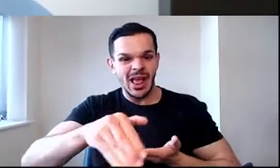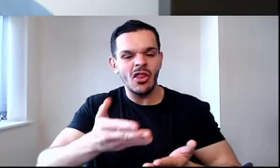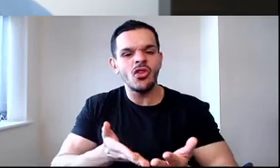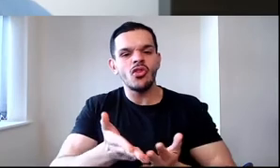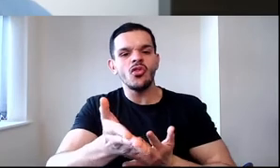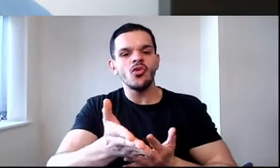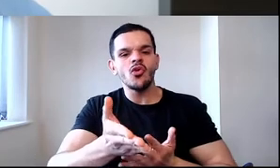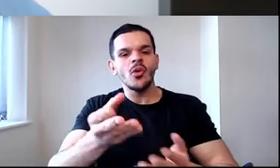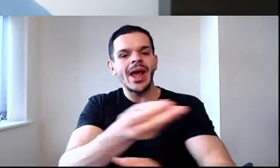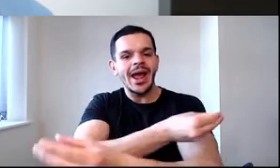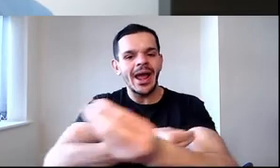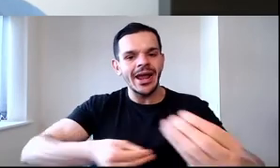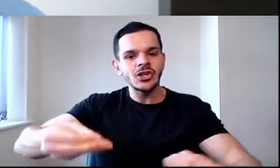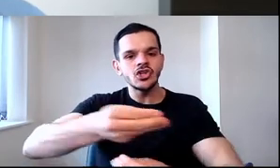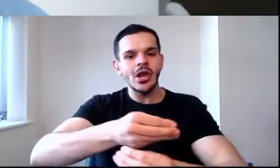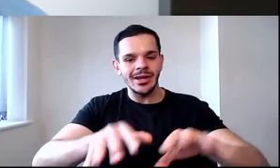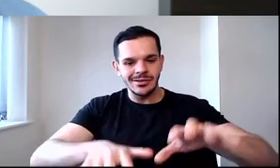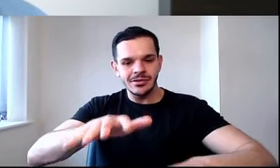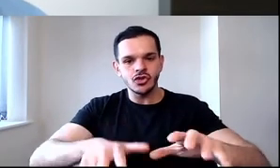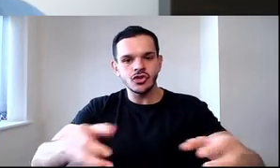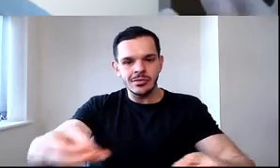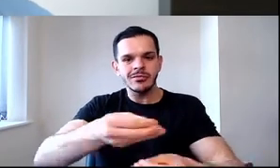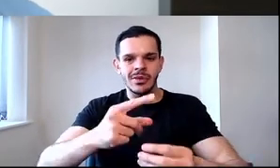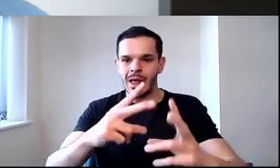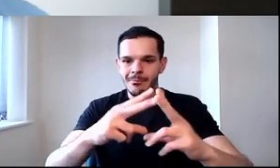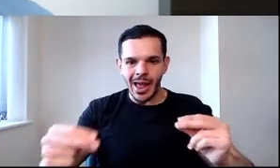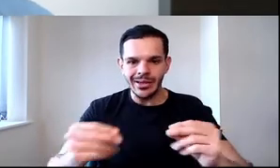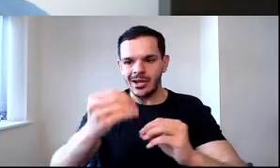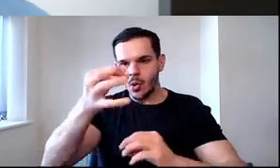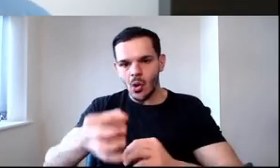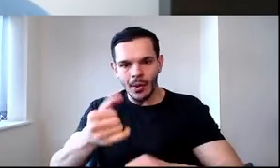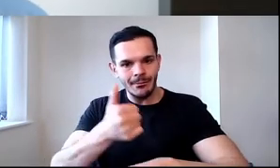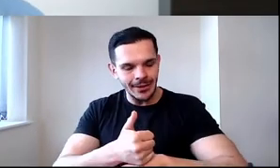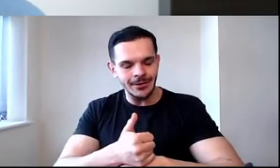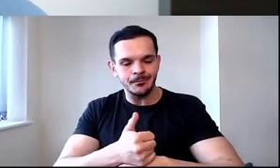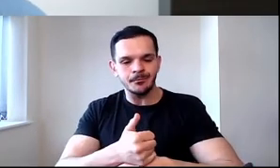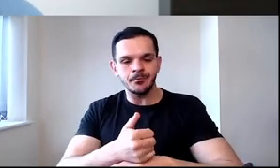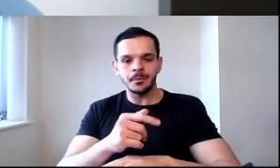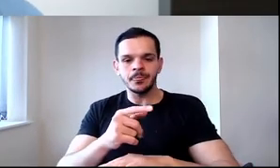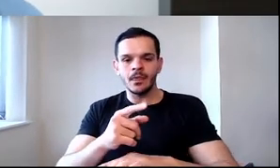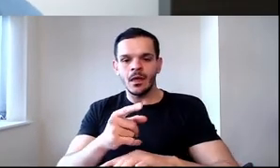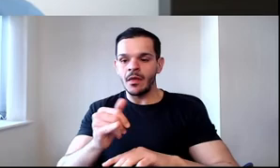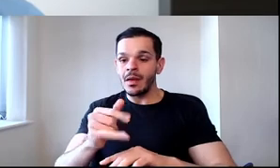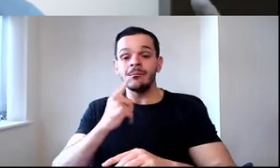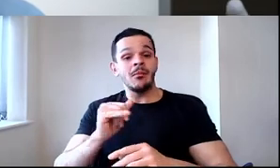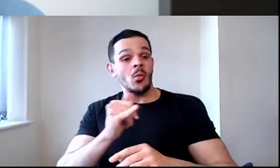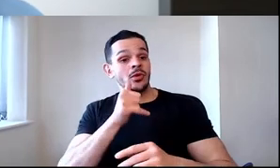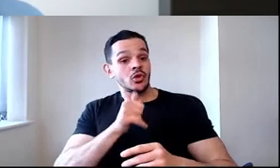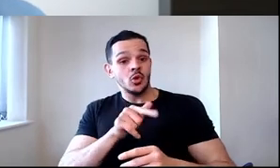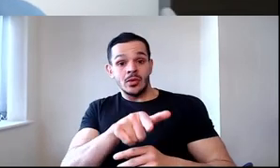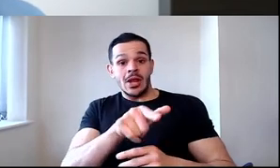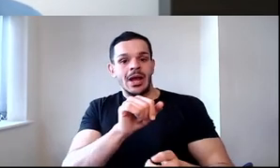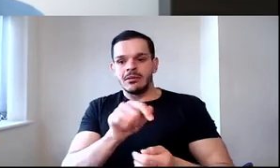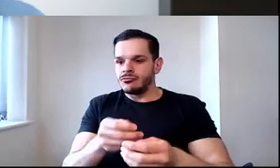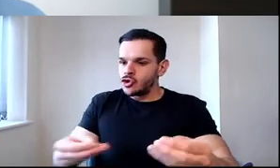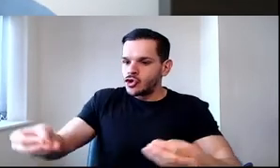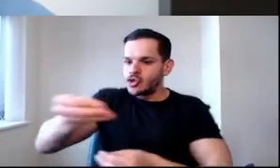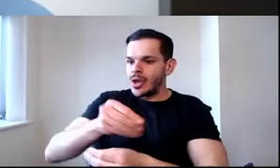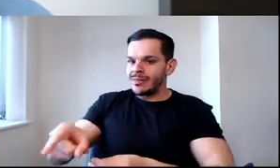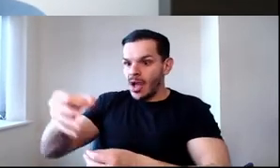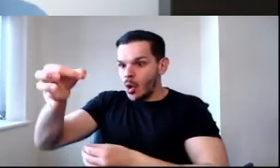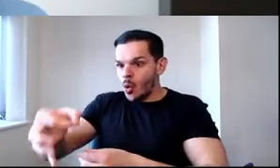the crypto asset that they want to hold, like Bitcoin or ETH. But at the same time, they're providing the liquidity to